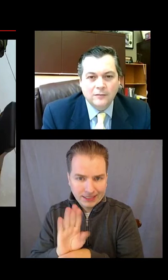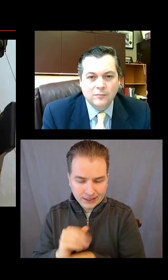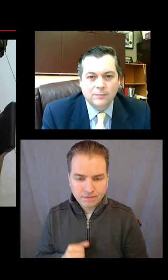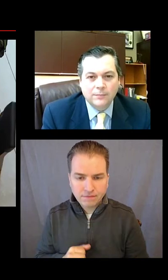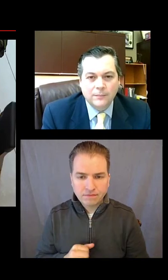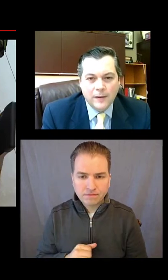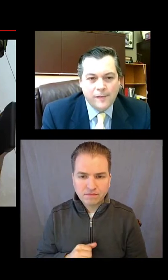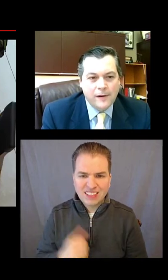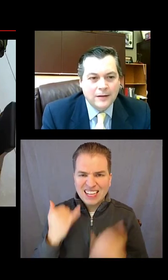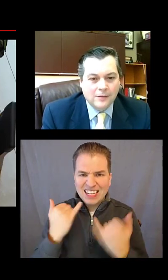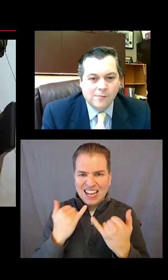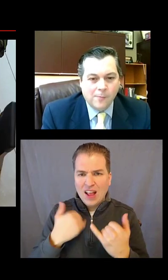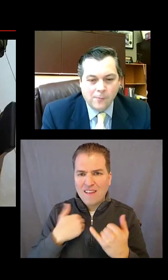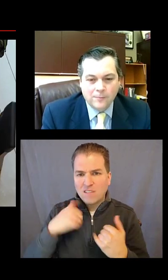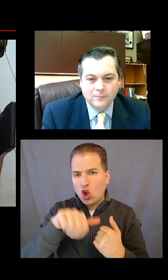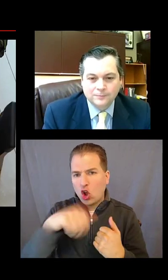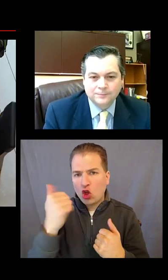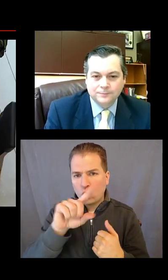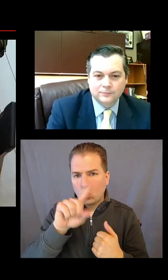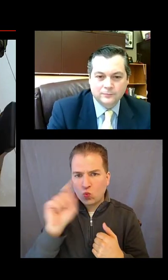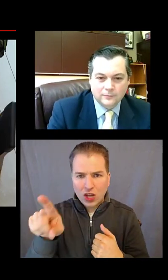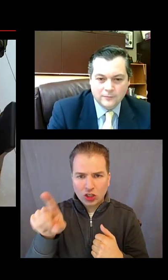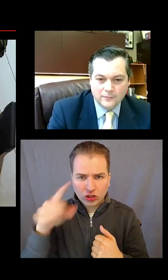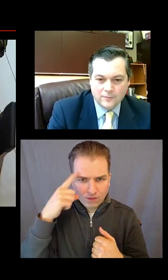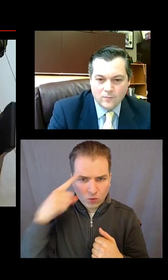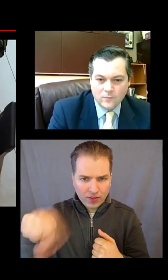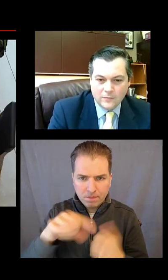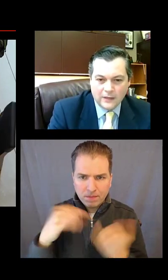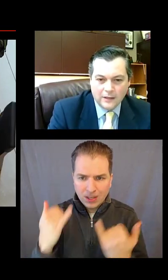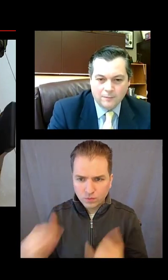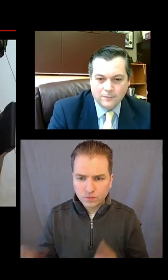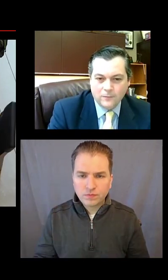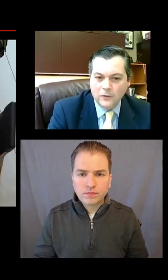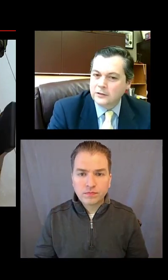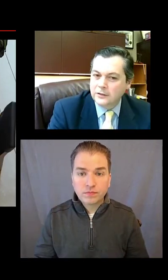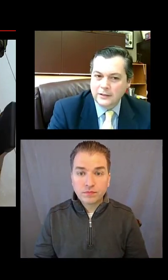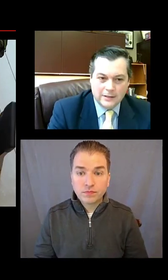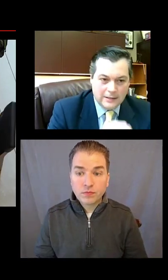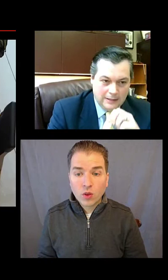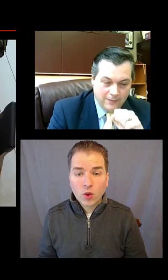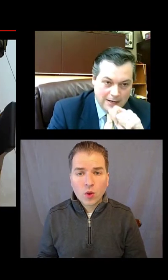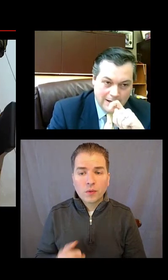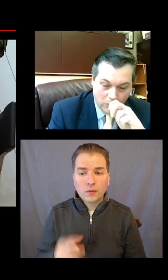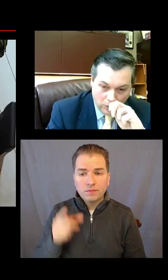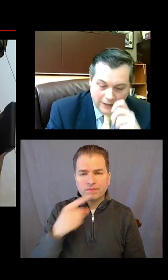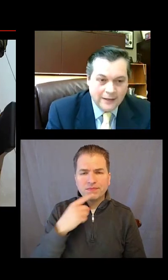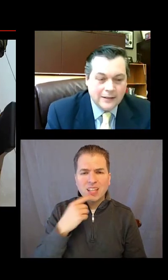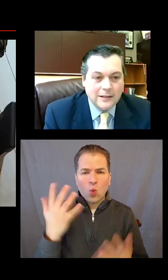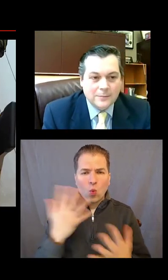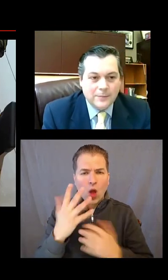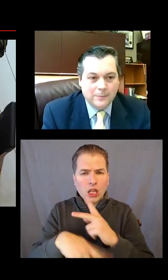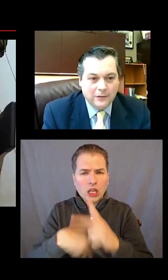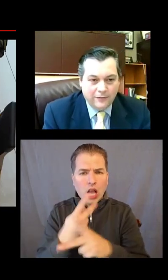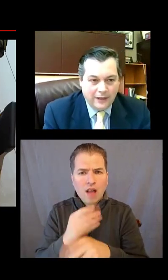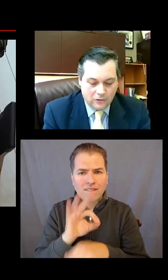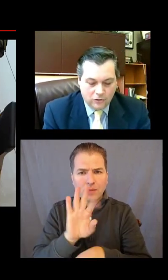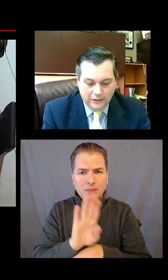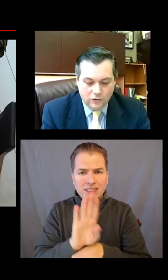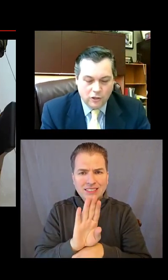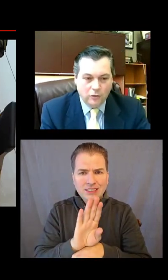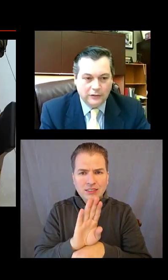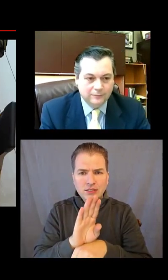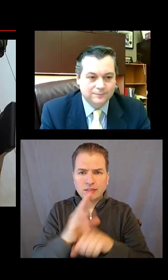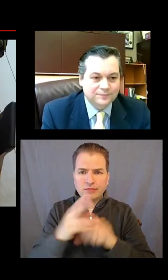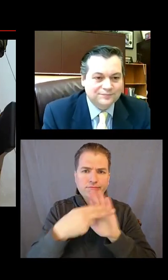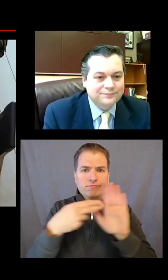Okay. And I launch a second poll in a moment. Yep. find out what entities people have